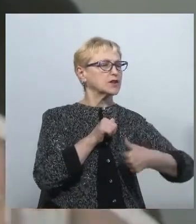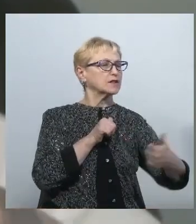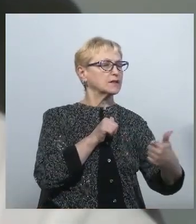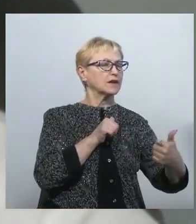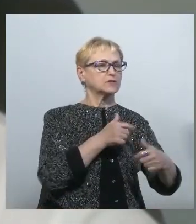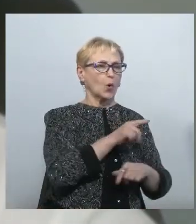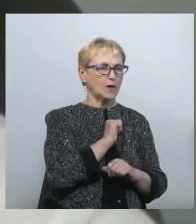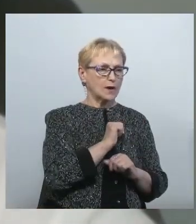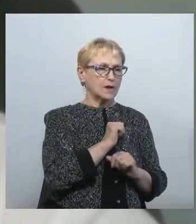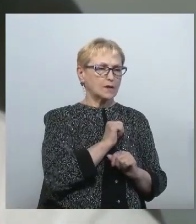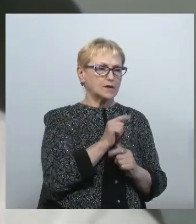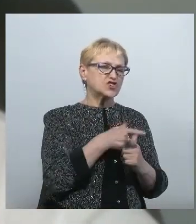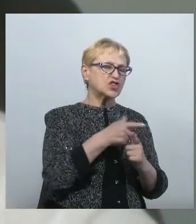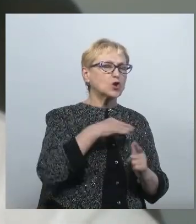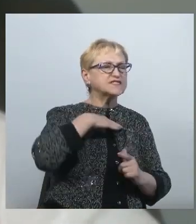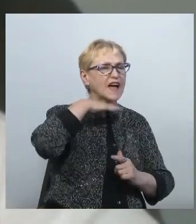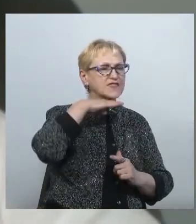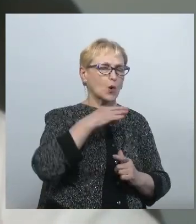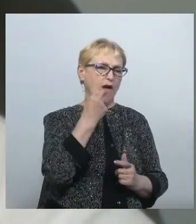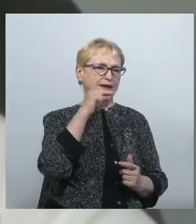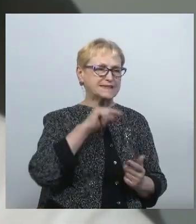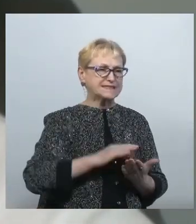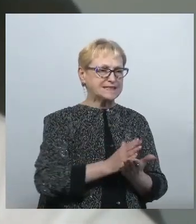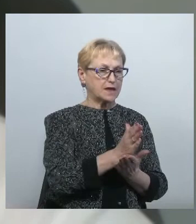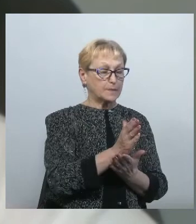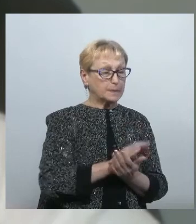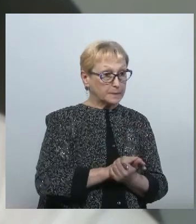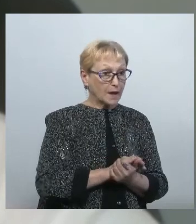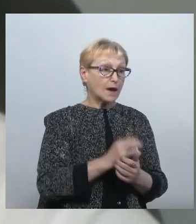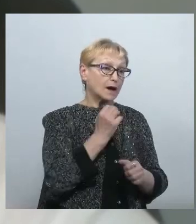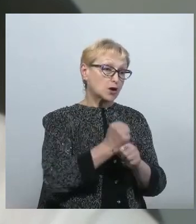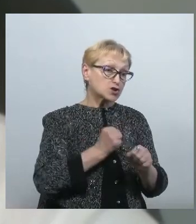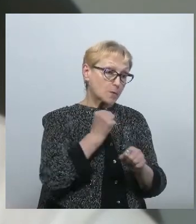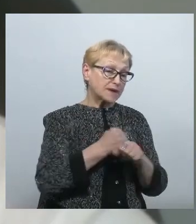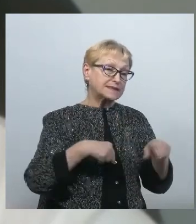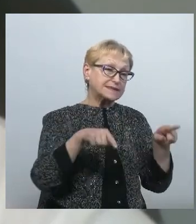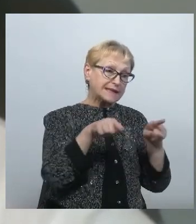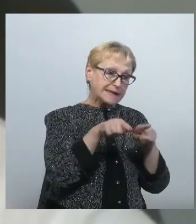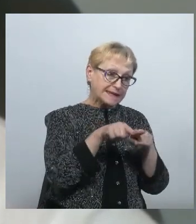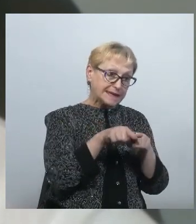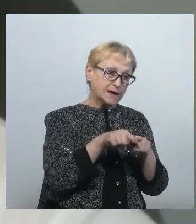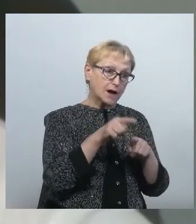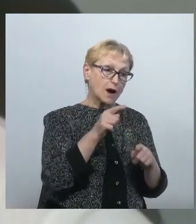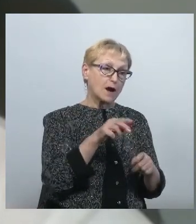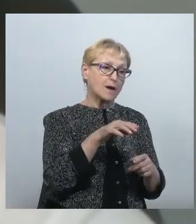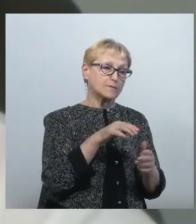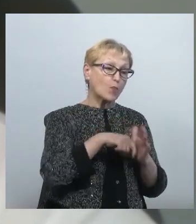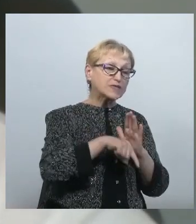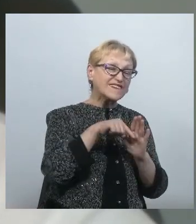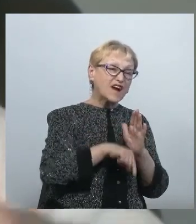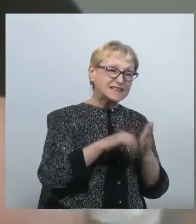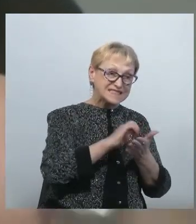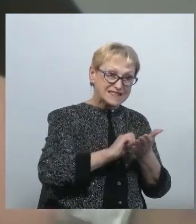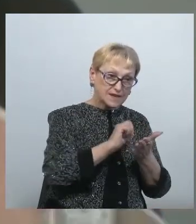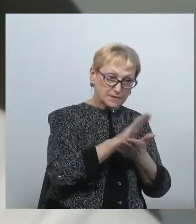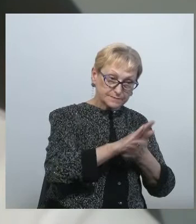important to show that they have high quality or enough quality. I think these